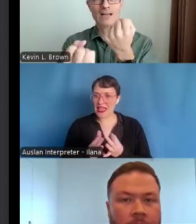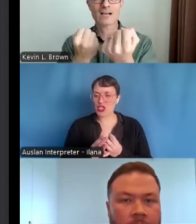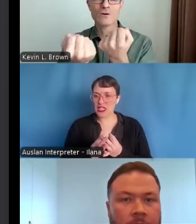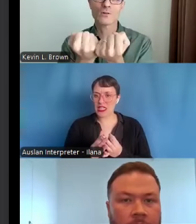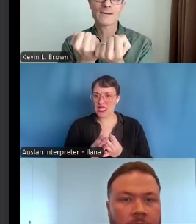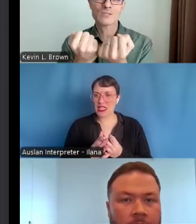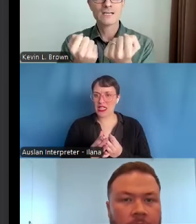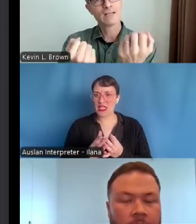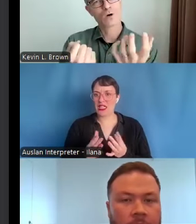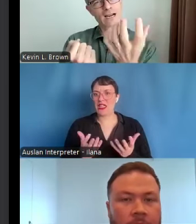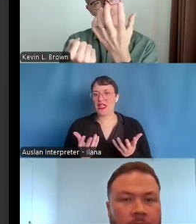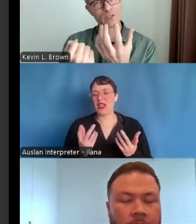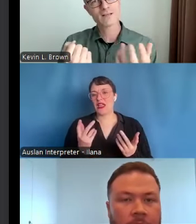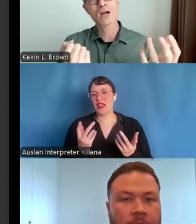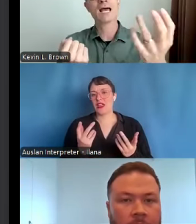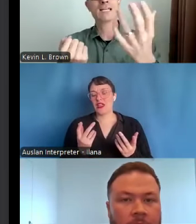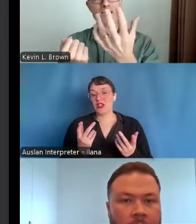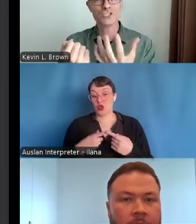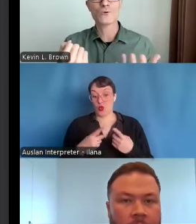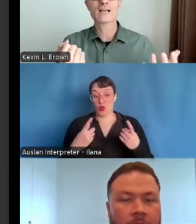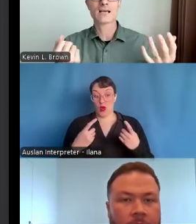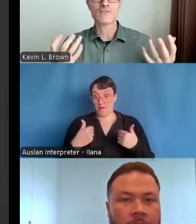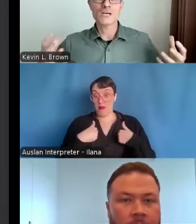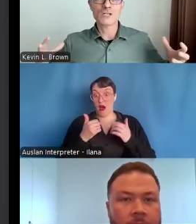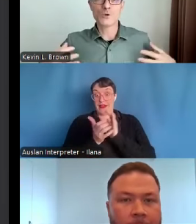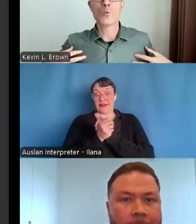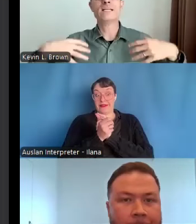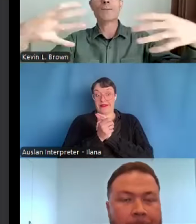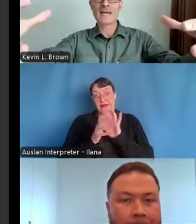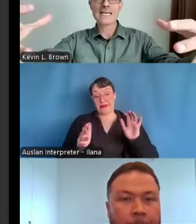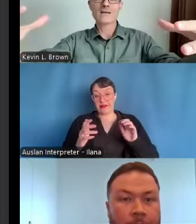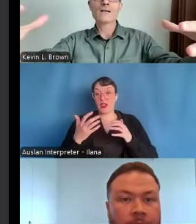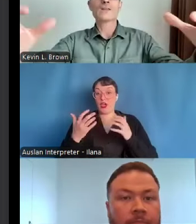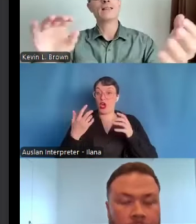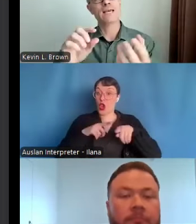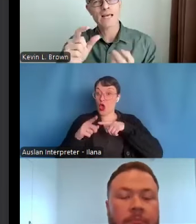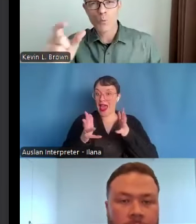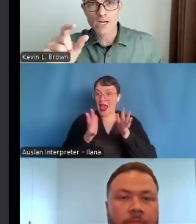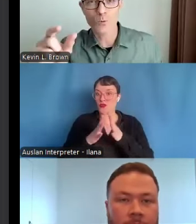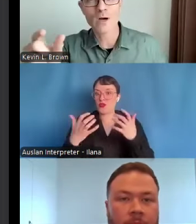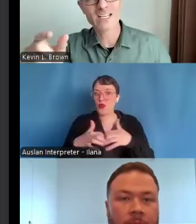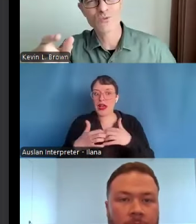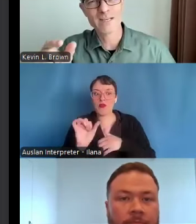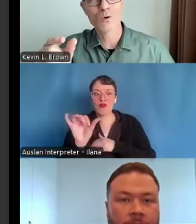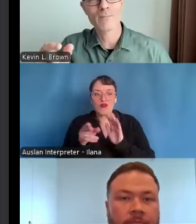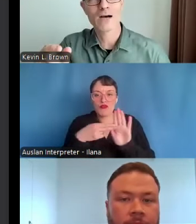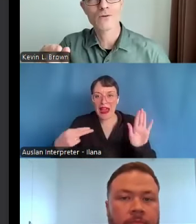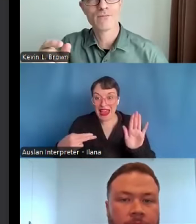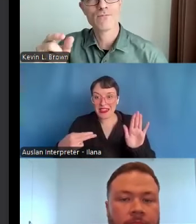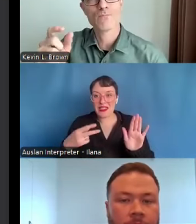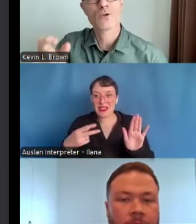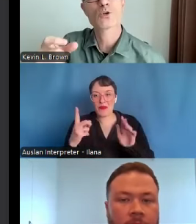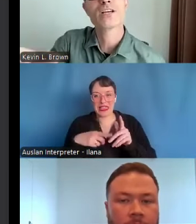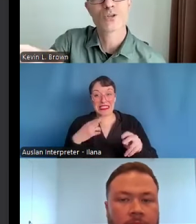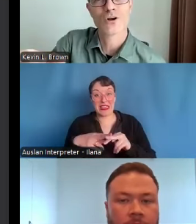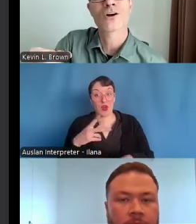Ally kind of overlaps. Like we're kind of building the brand and teaching you how to kind of do the one to many. And then that one to one is really more about